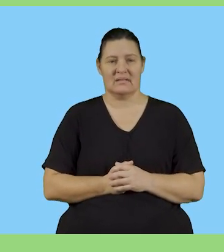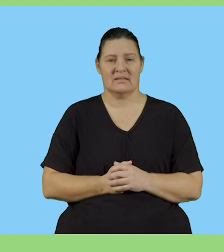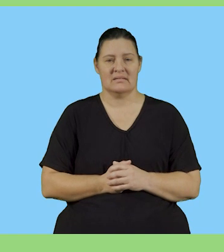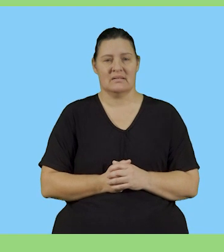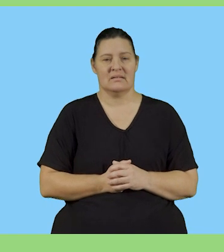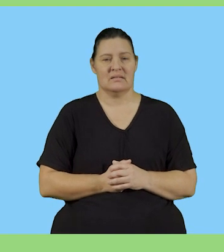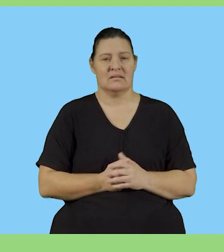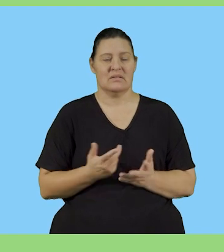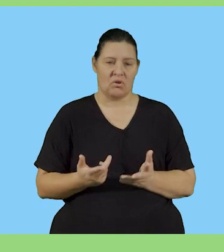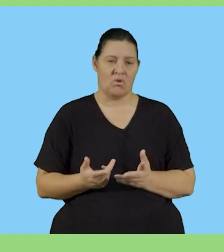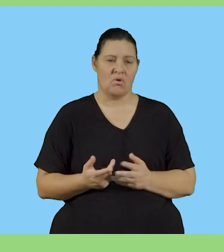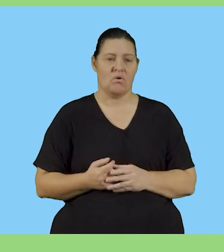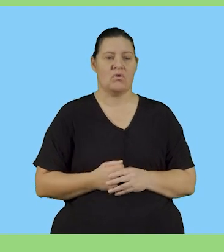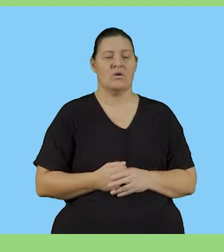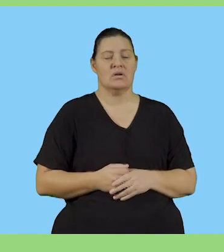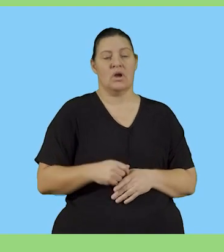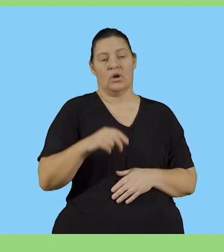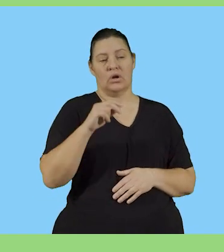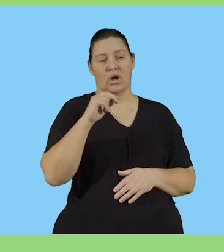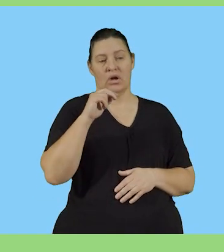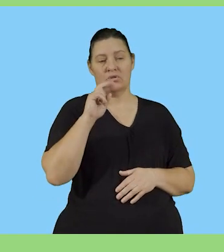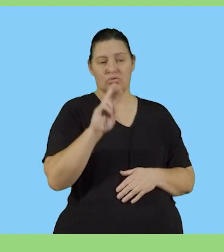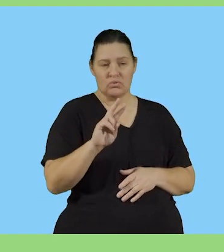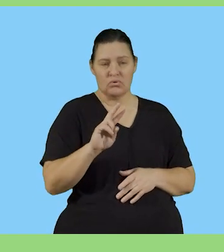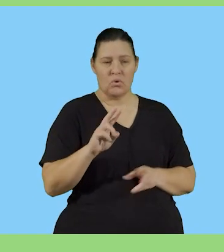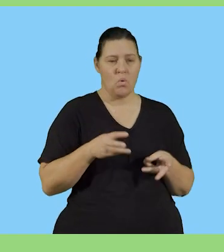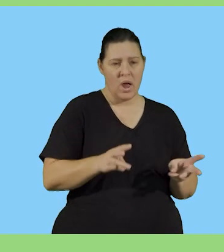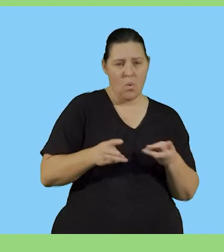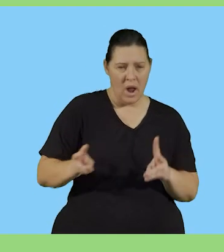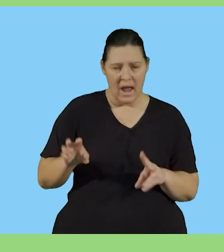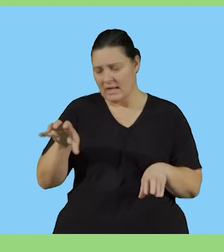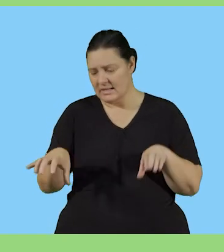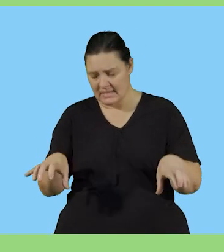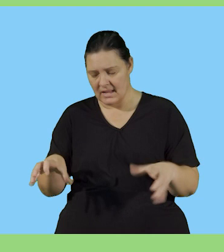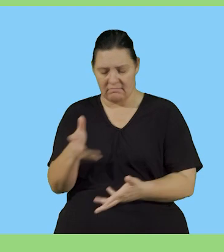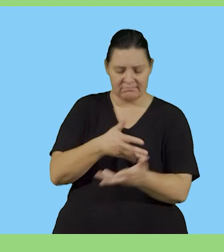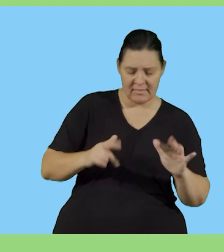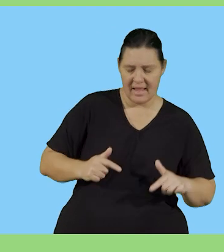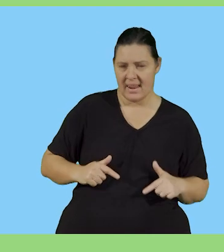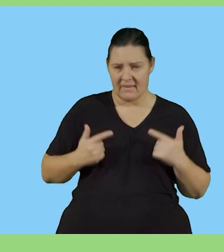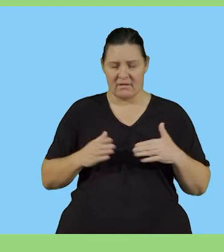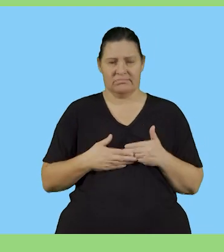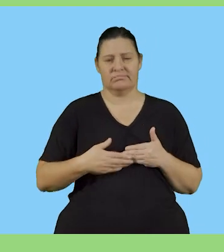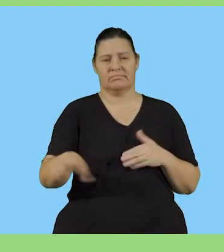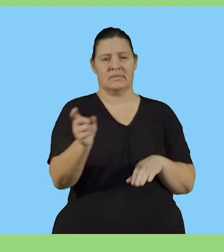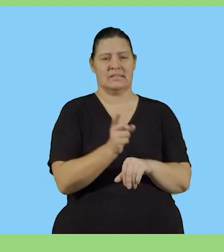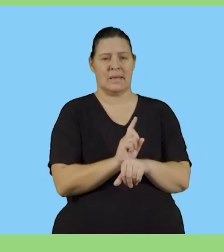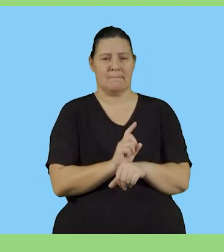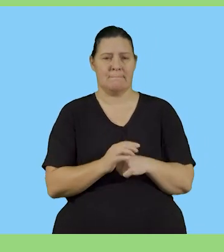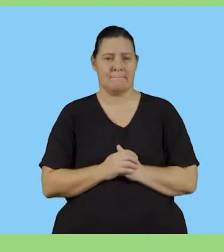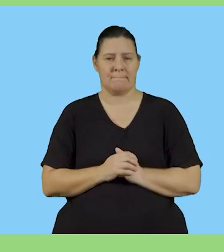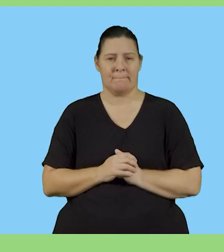Number 6 is the way in which two different species live and interact with each other over a